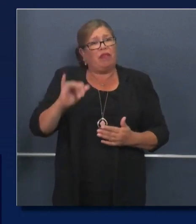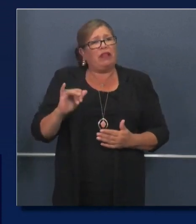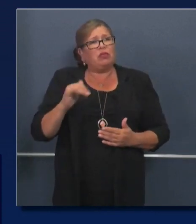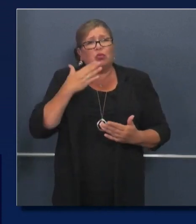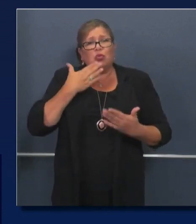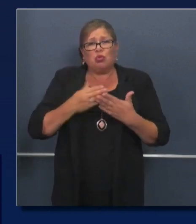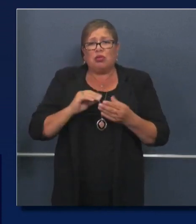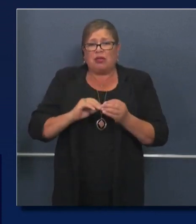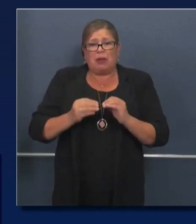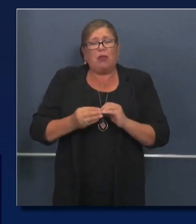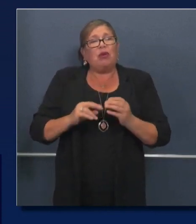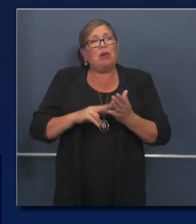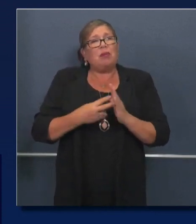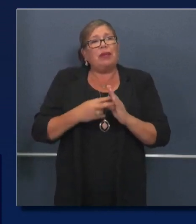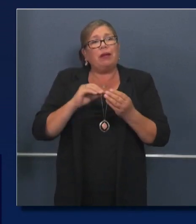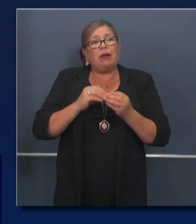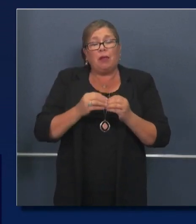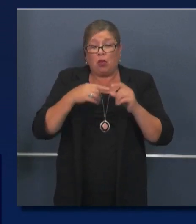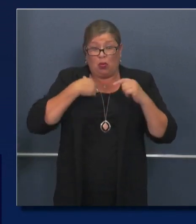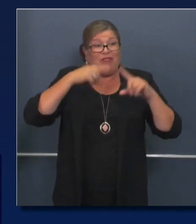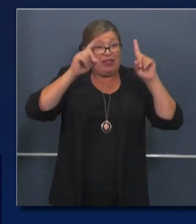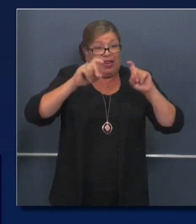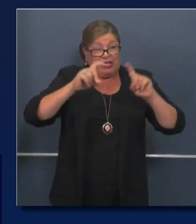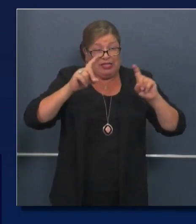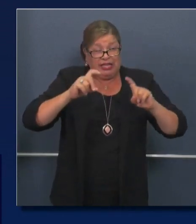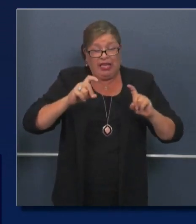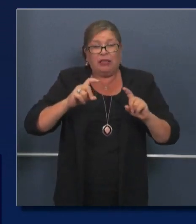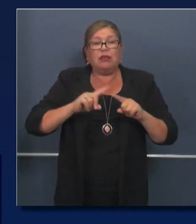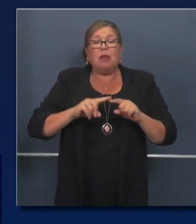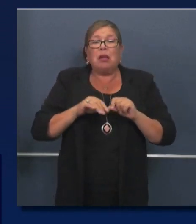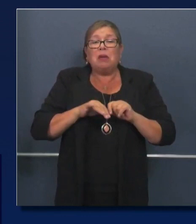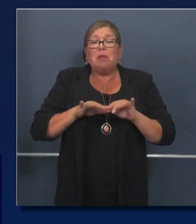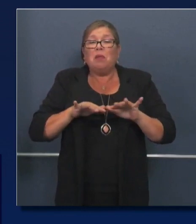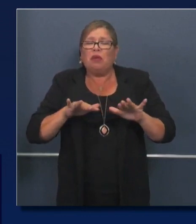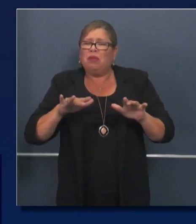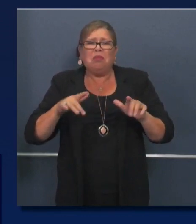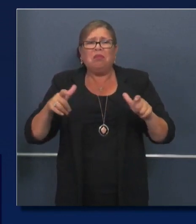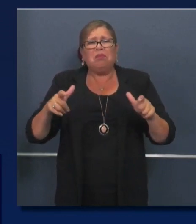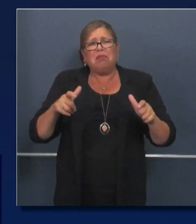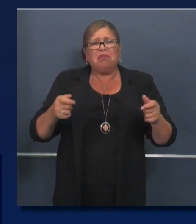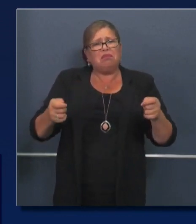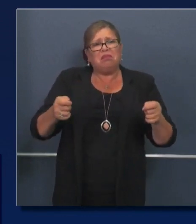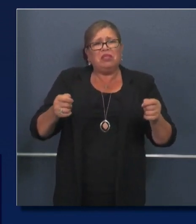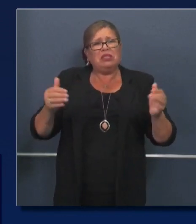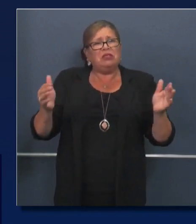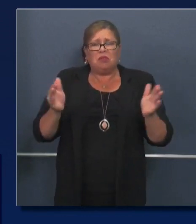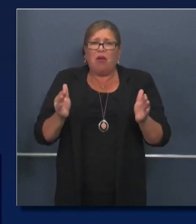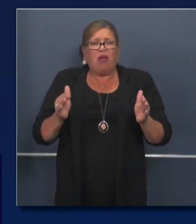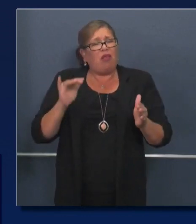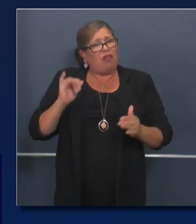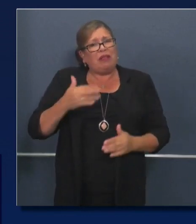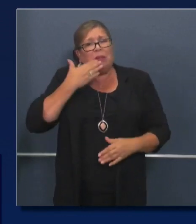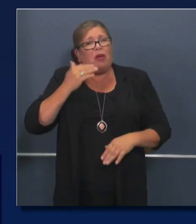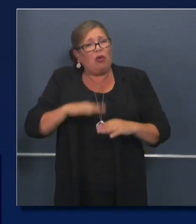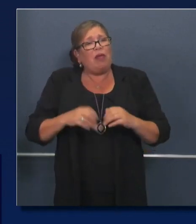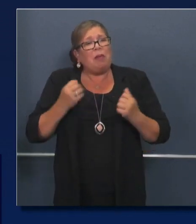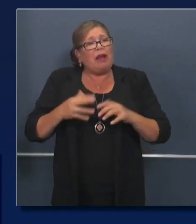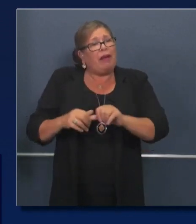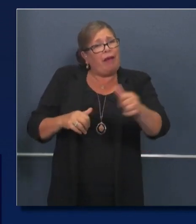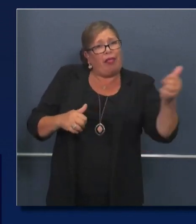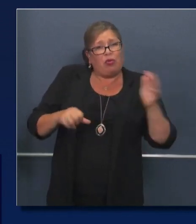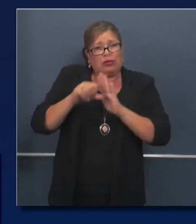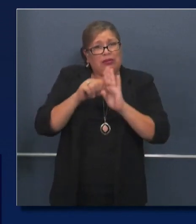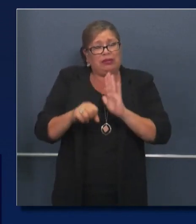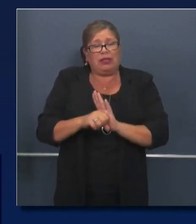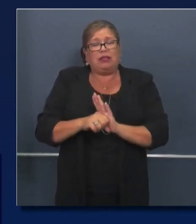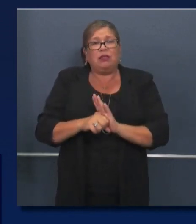That's a relatively stable number, and it's a much lower number than many states. Not every state, but many states. That's a number that's